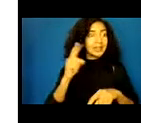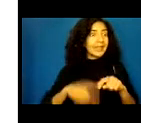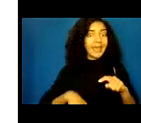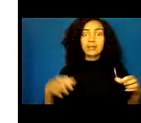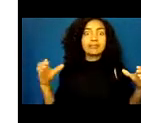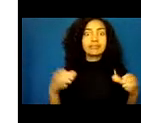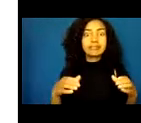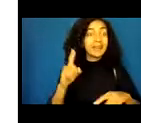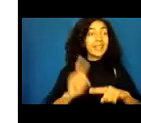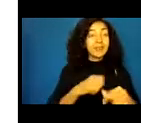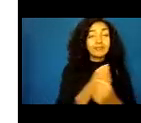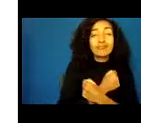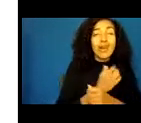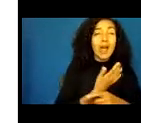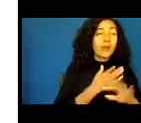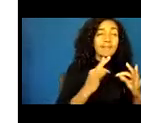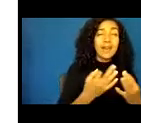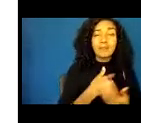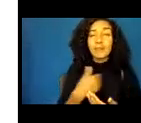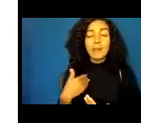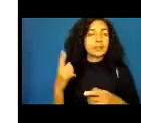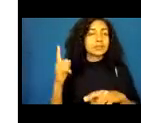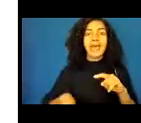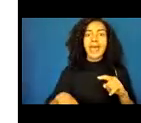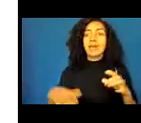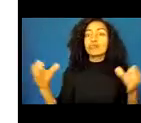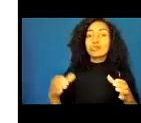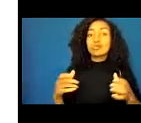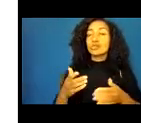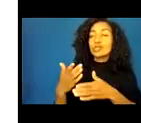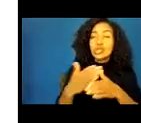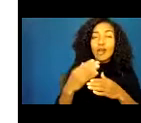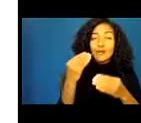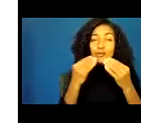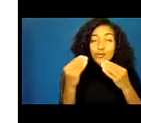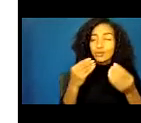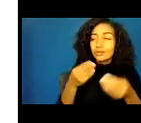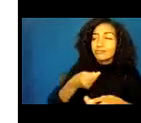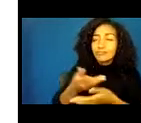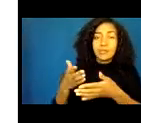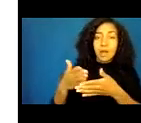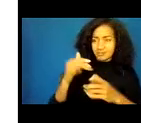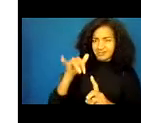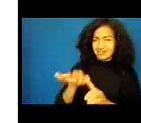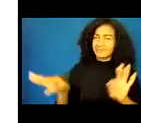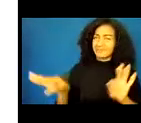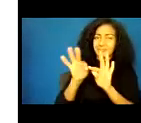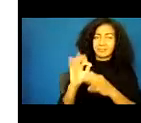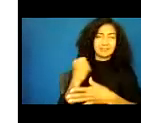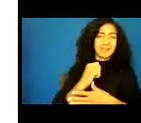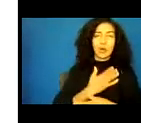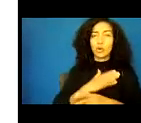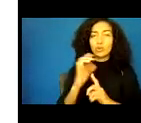haven't hugged our relatives. We haven't gathered to share our food, which is so important in our culture because that's how you showed